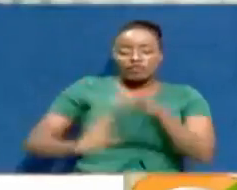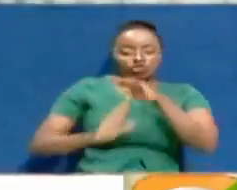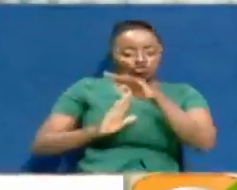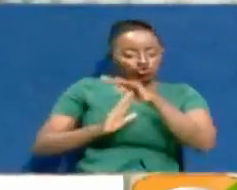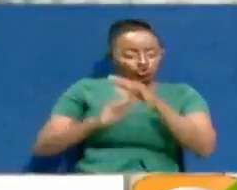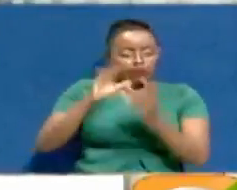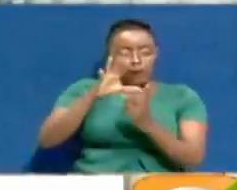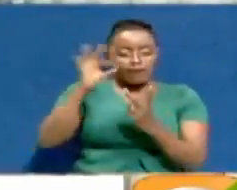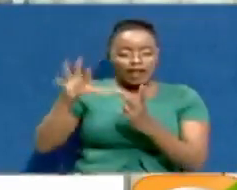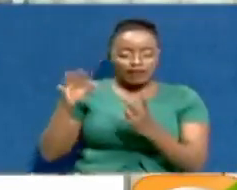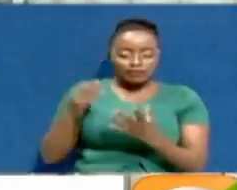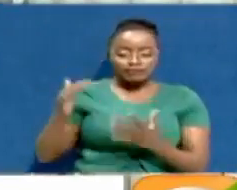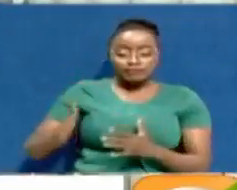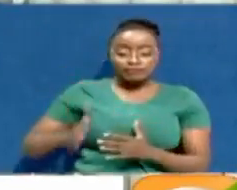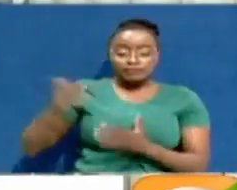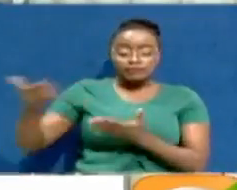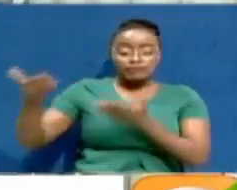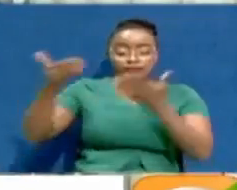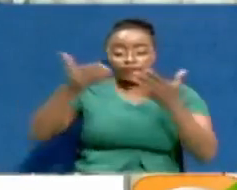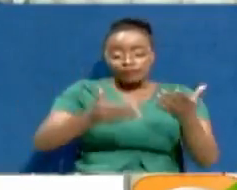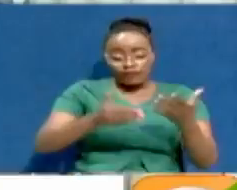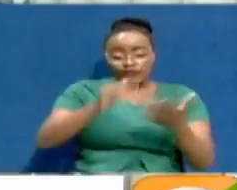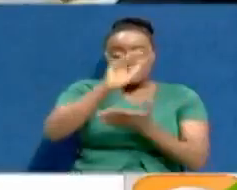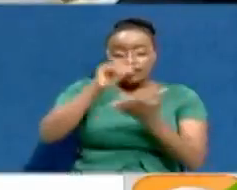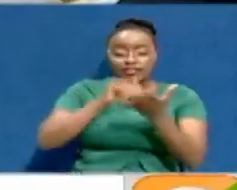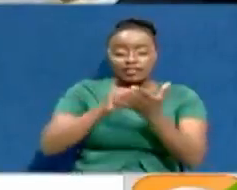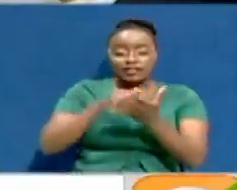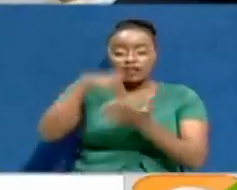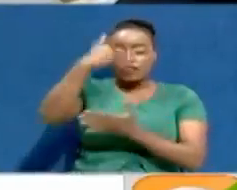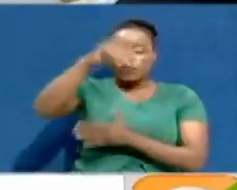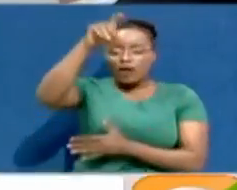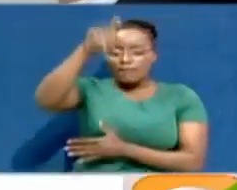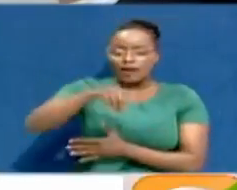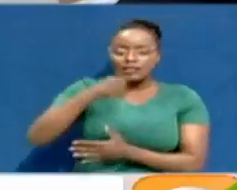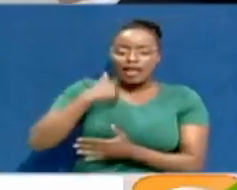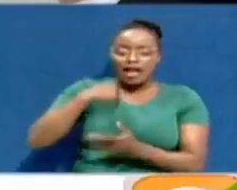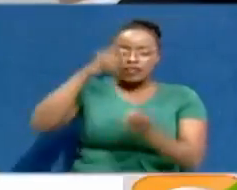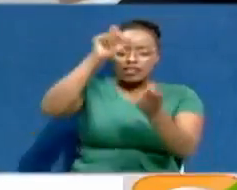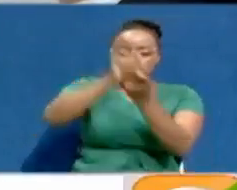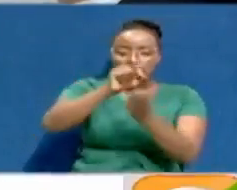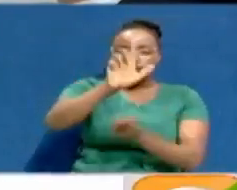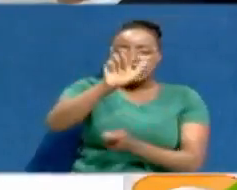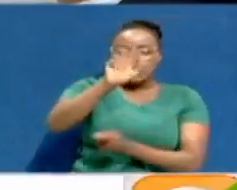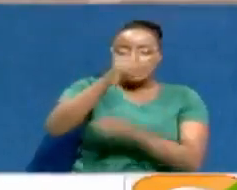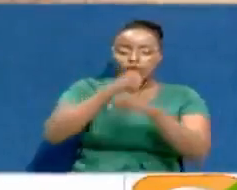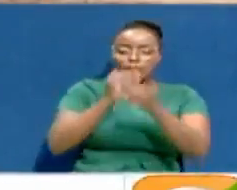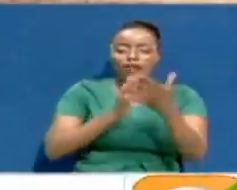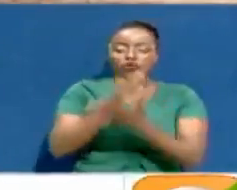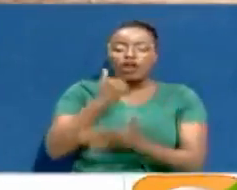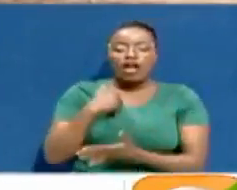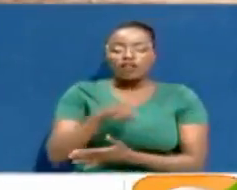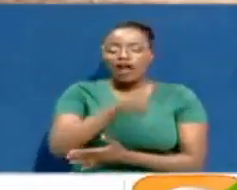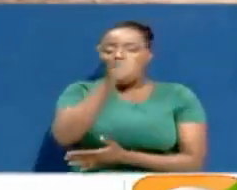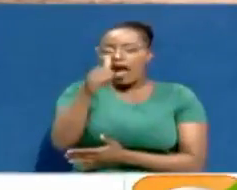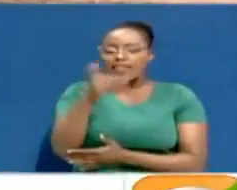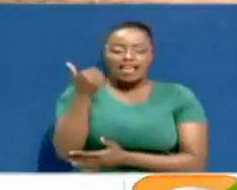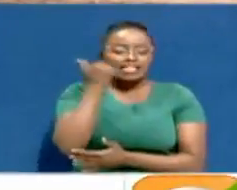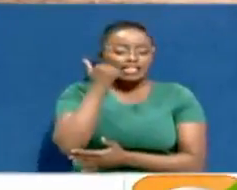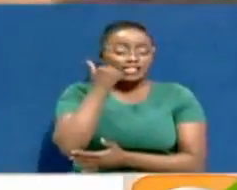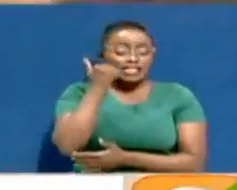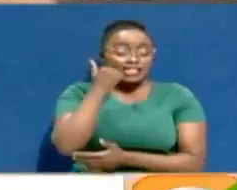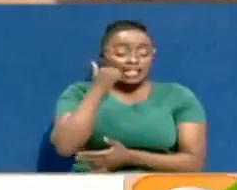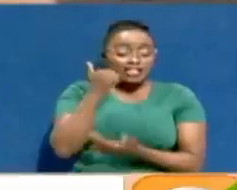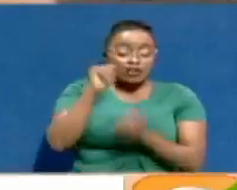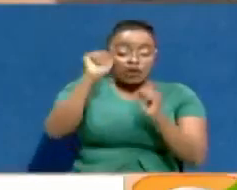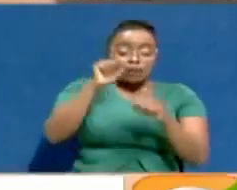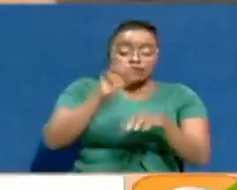priority. Calves that are brought into the sanctuary undergo mandatory lab tests to ensure they do not have pathogens that